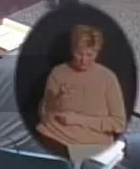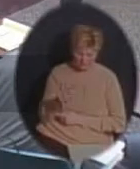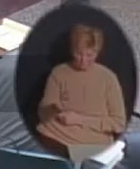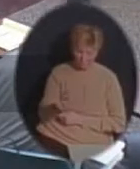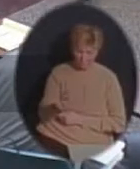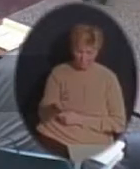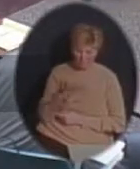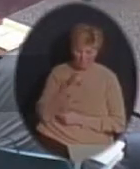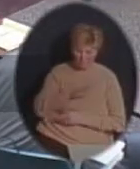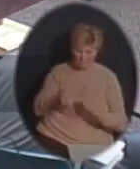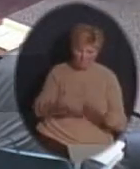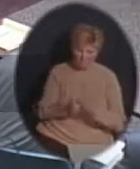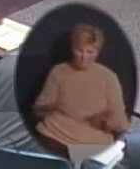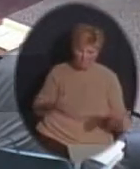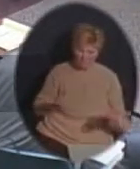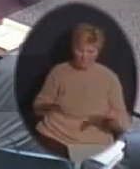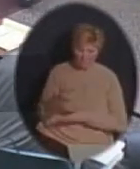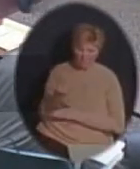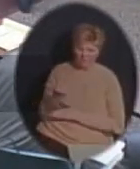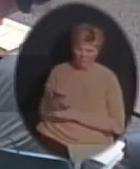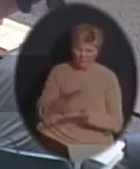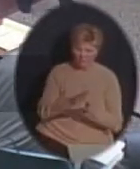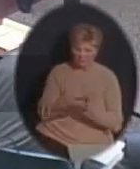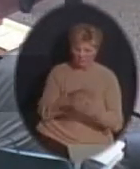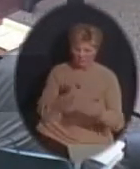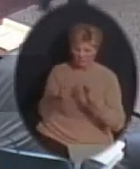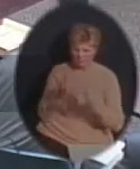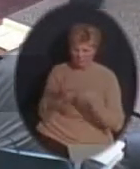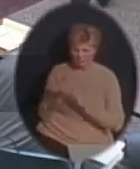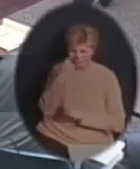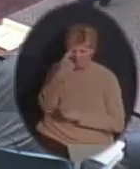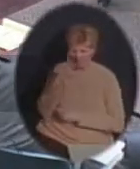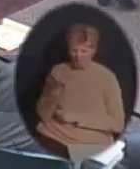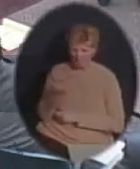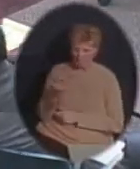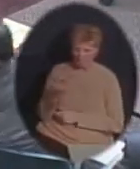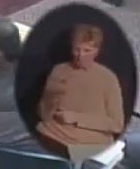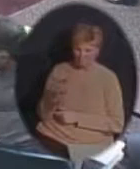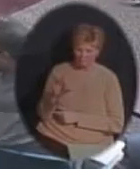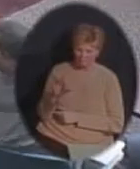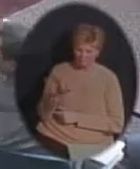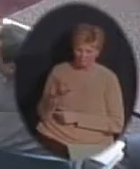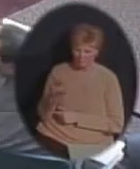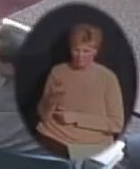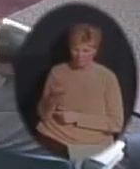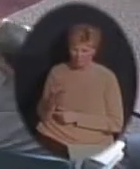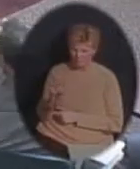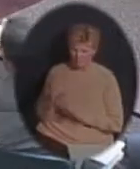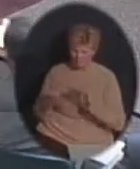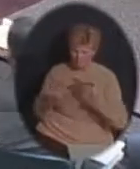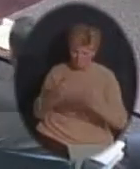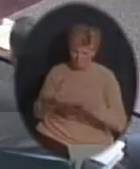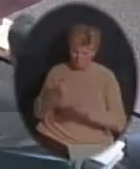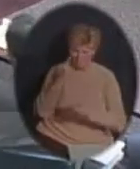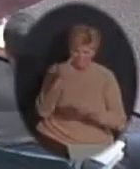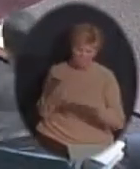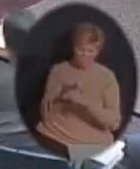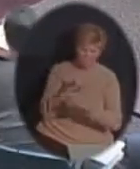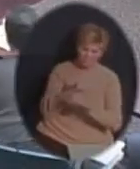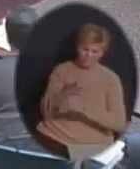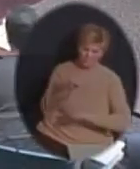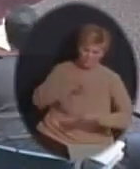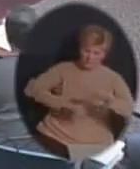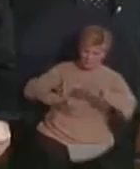for grants from the Kauffman Foundation to fund initiatives that would accelerate our student achievement in science and math. And of those, the